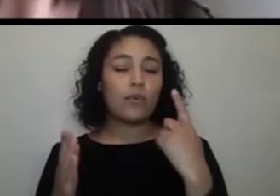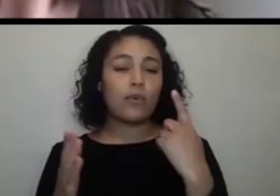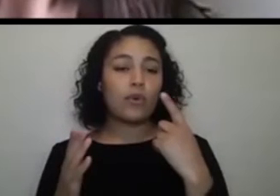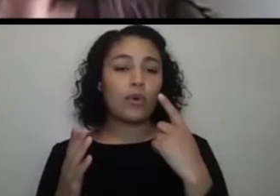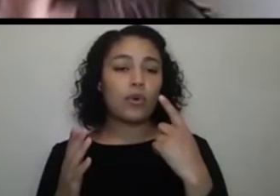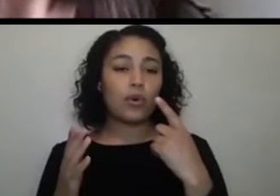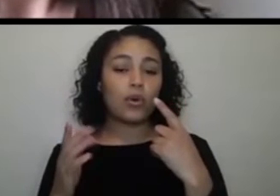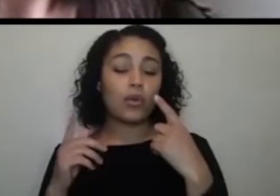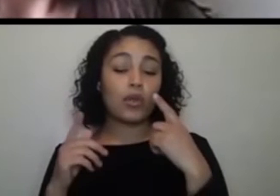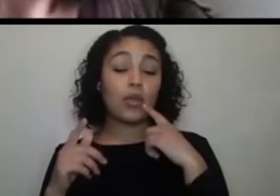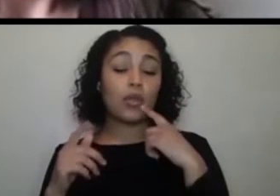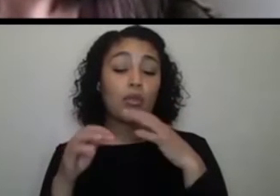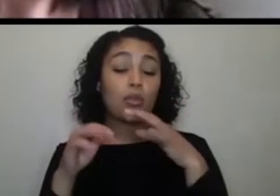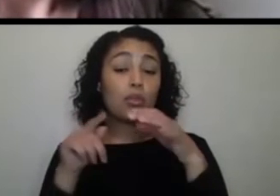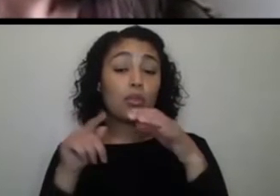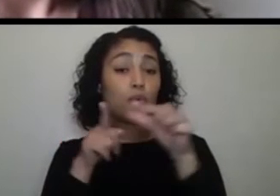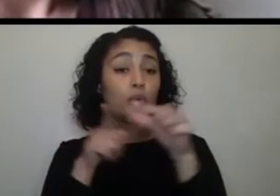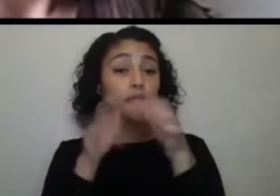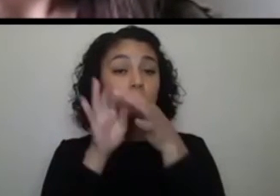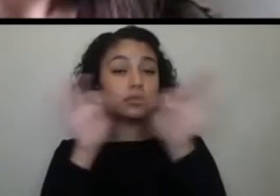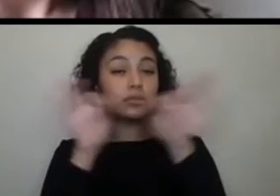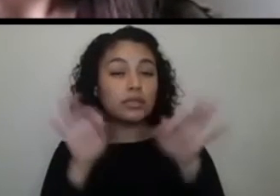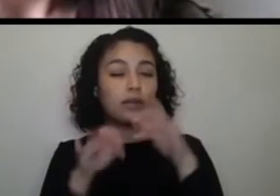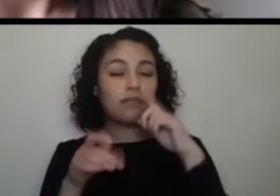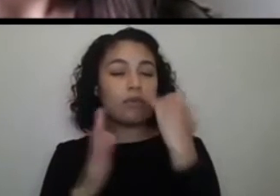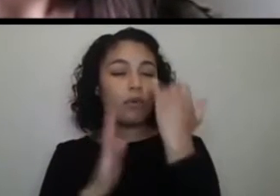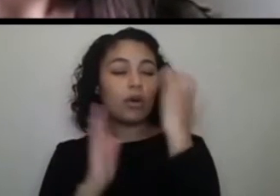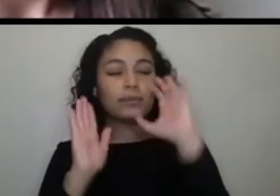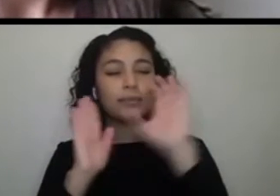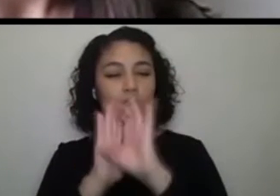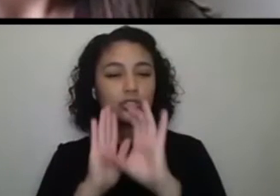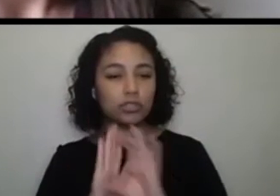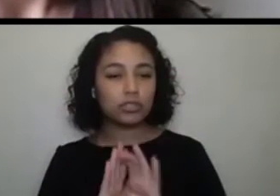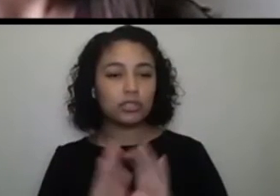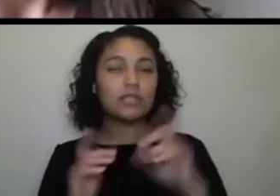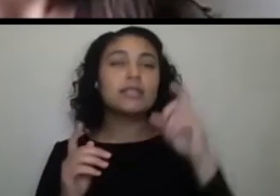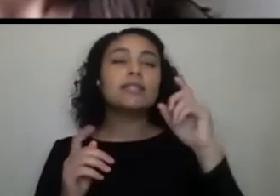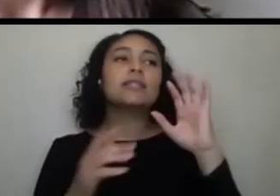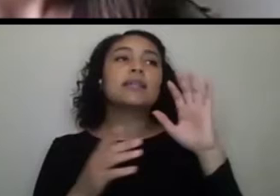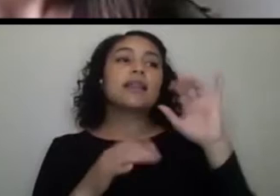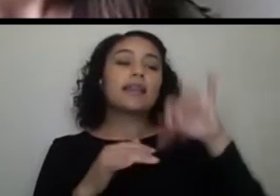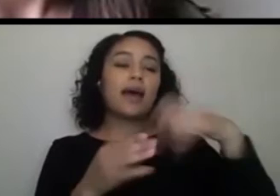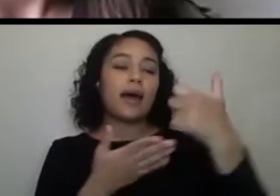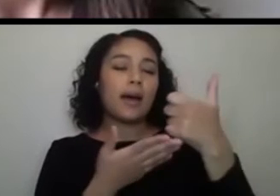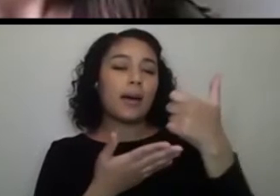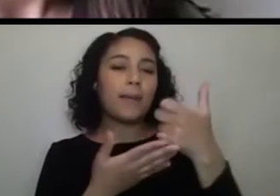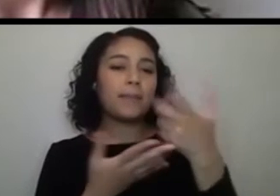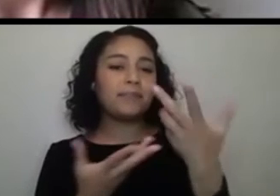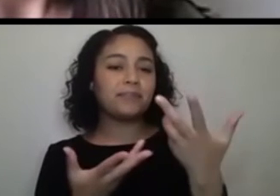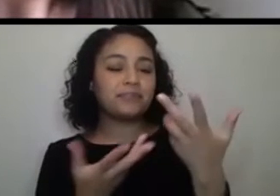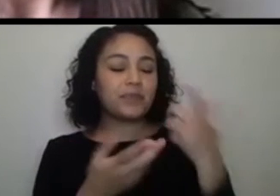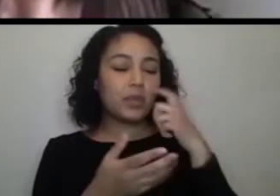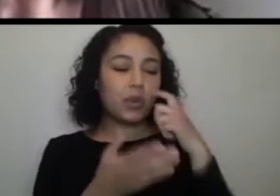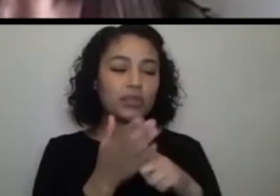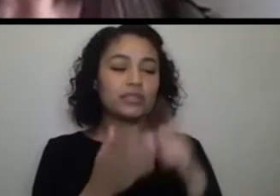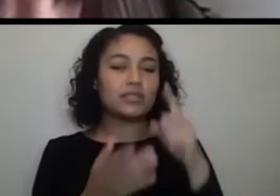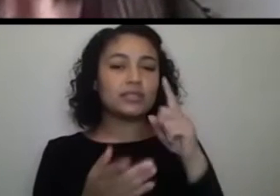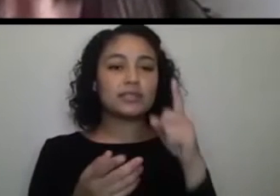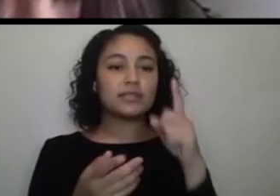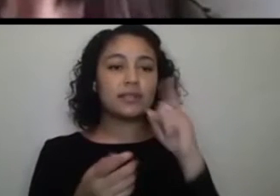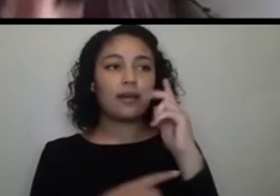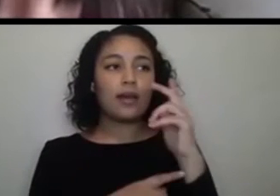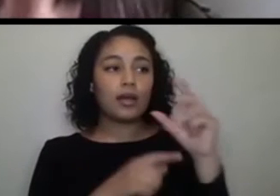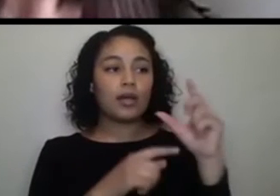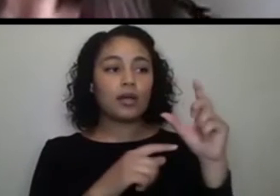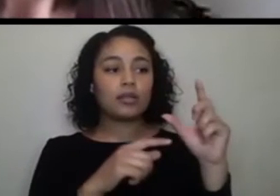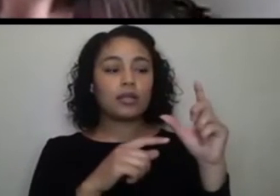the words go in different in directions so that the leaves that are going in a circle, the